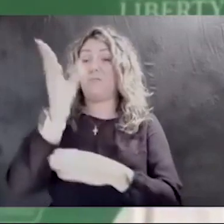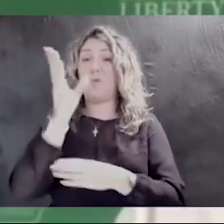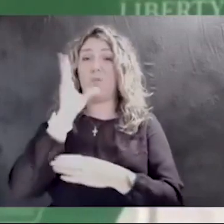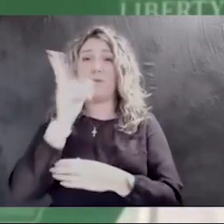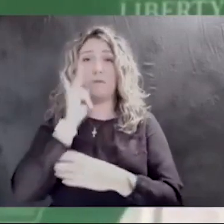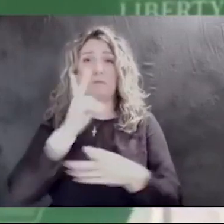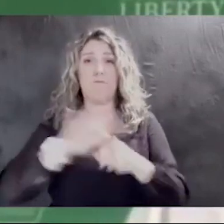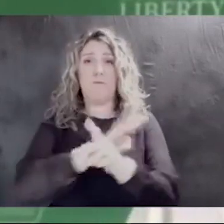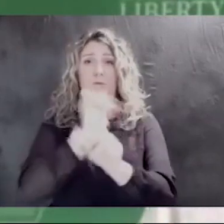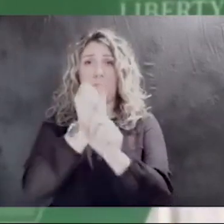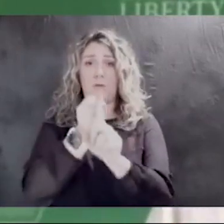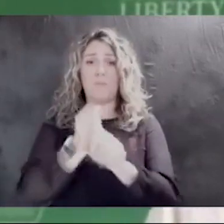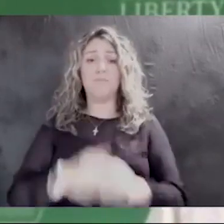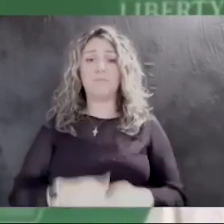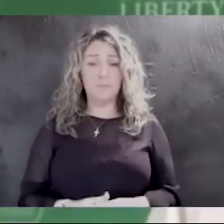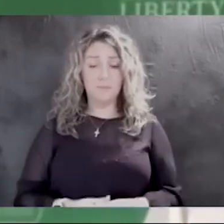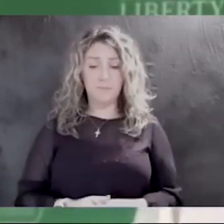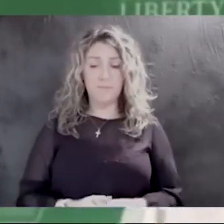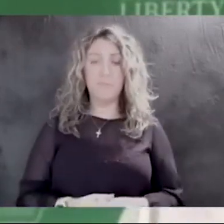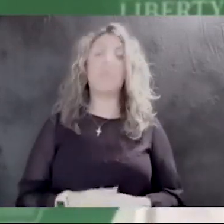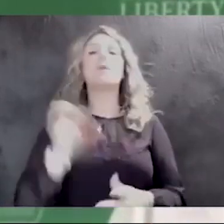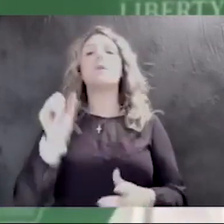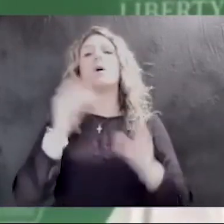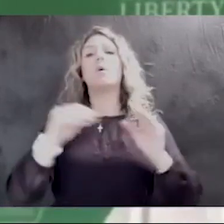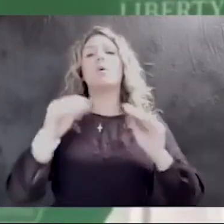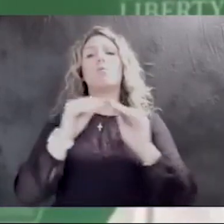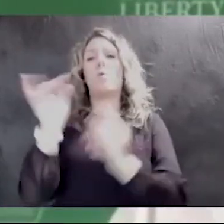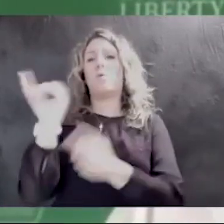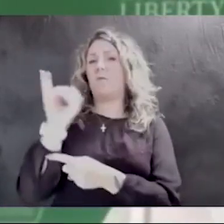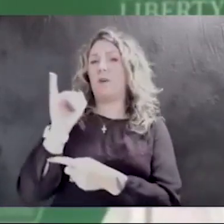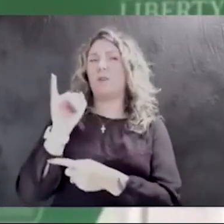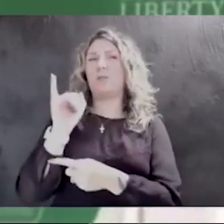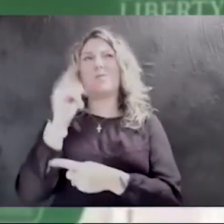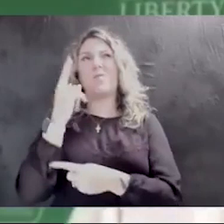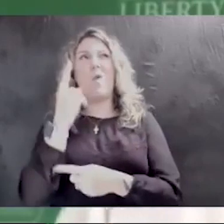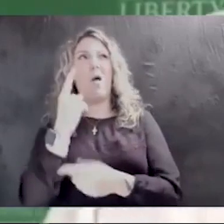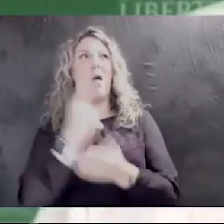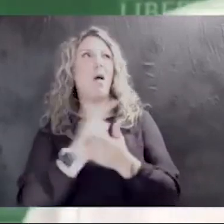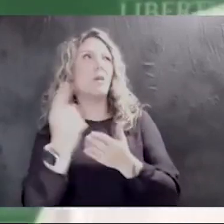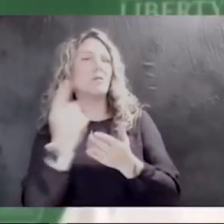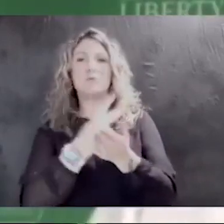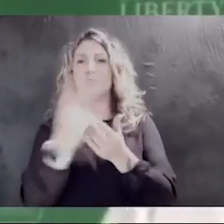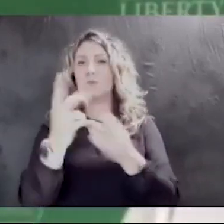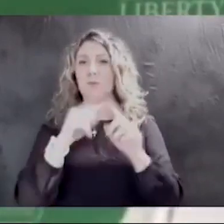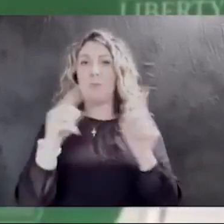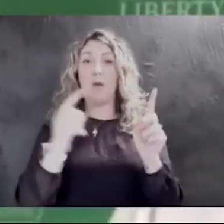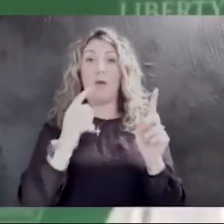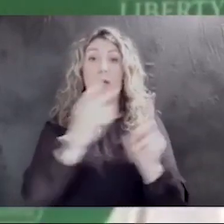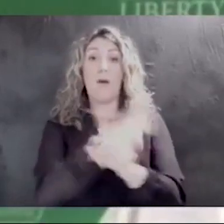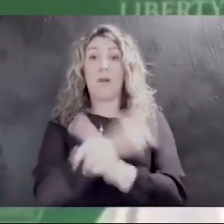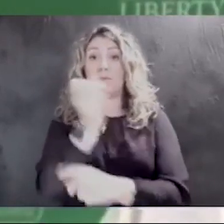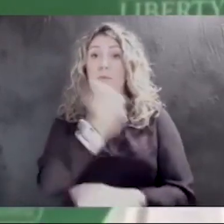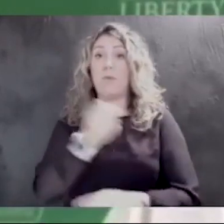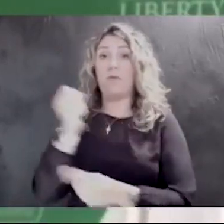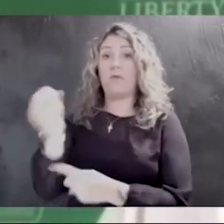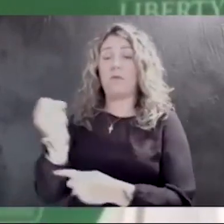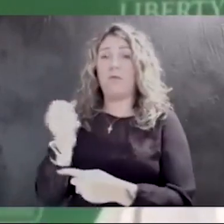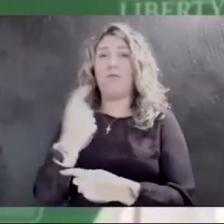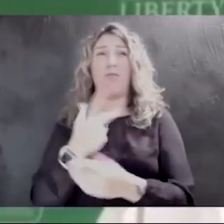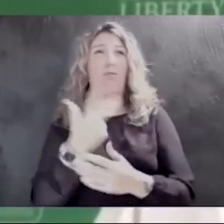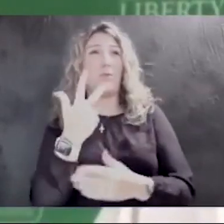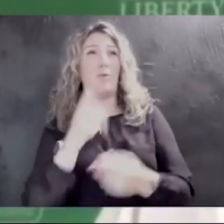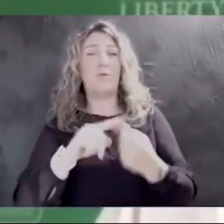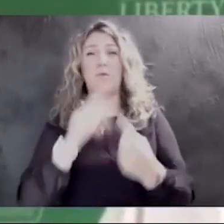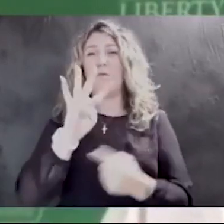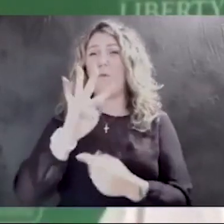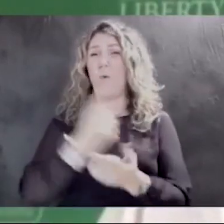Yeah, I agree. I think most of the infections will take 1 to 2 weeks, but hospitalizations take anywhere from 3 to 4 weeks,